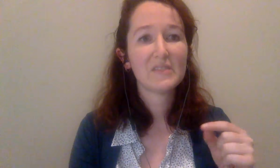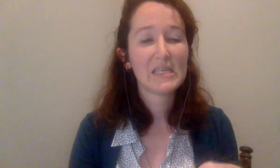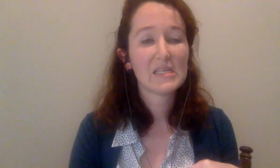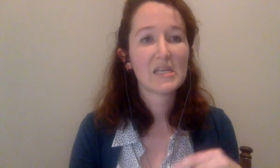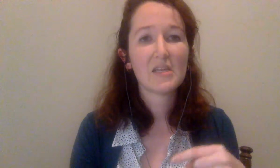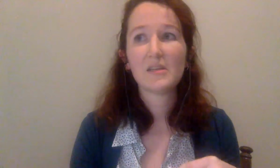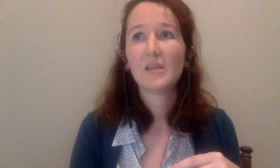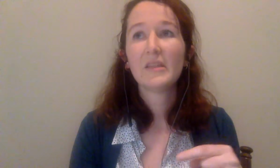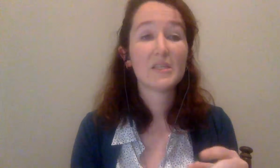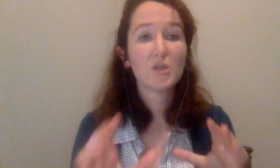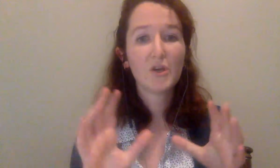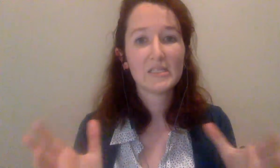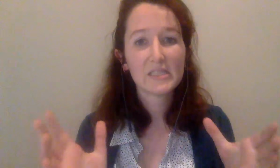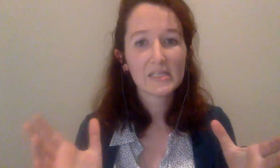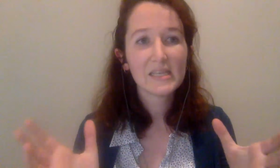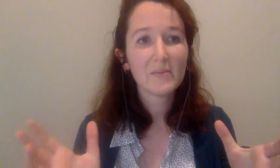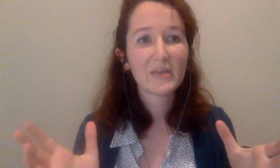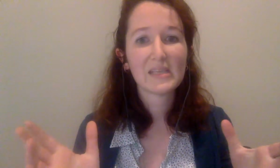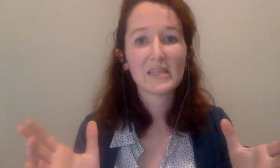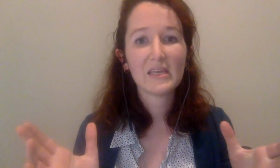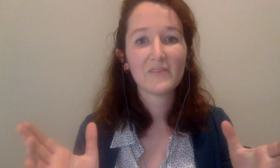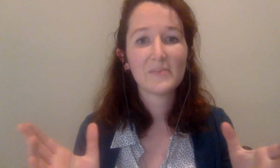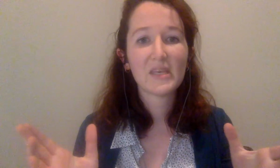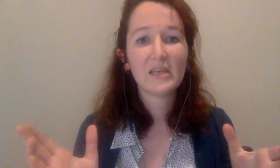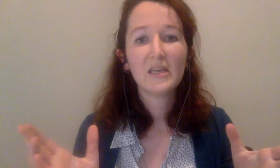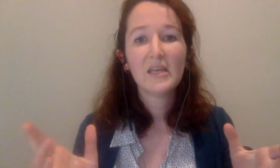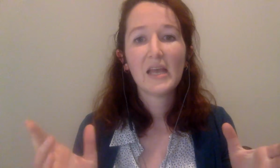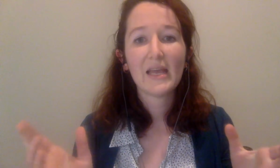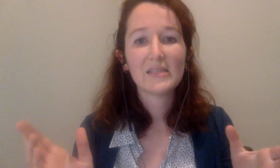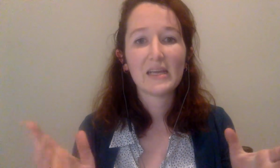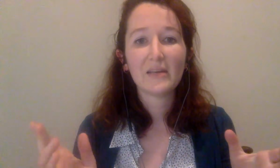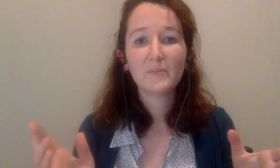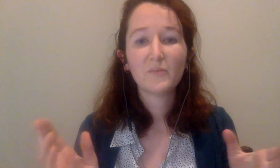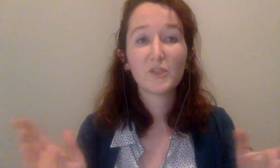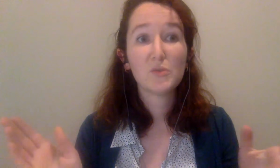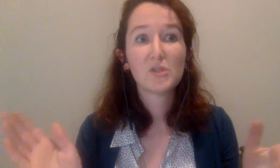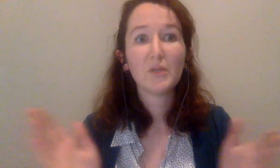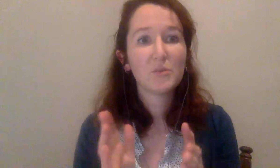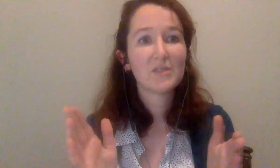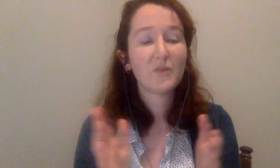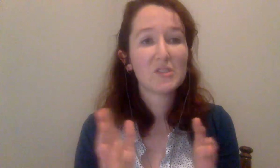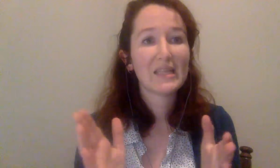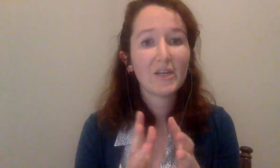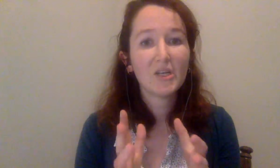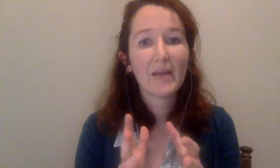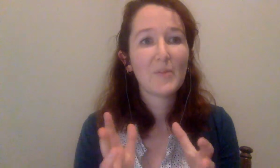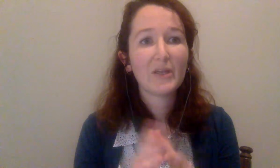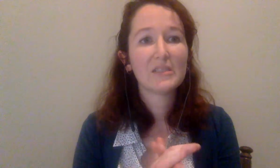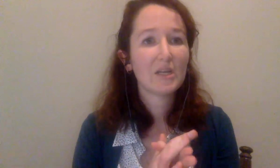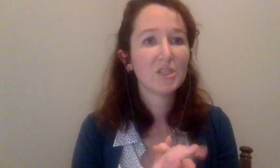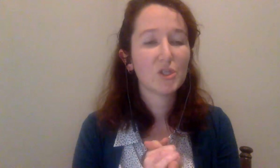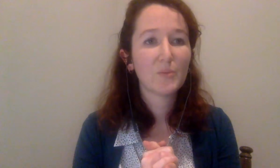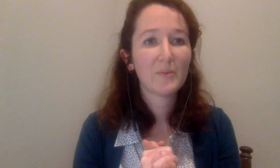would have seen in this current data set, because I think if something had reduced solely to its first letter, I'm